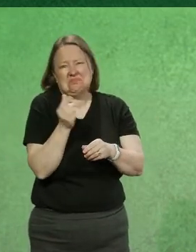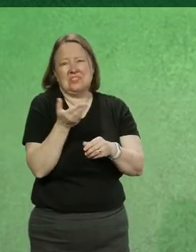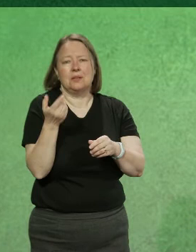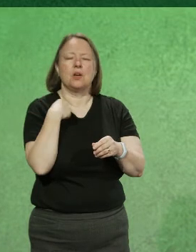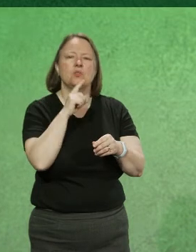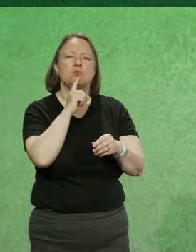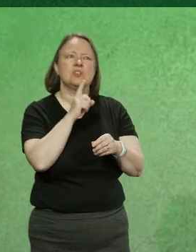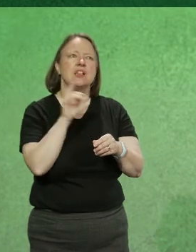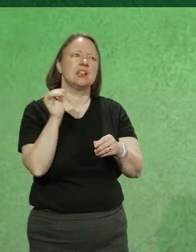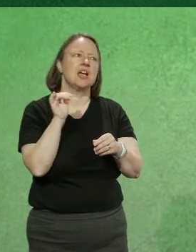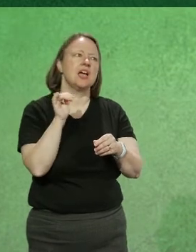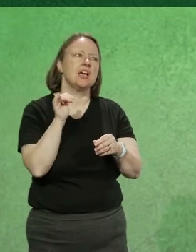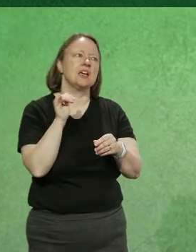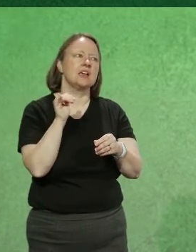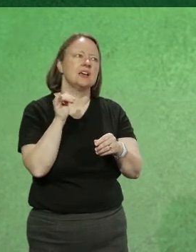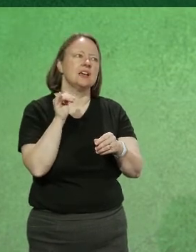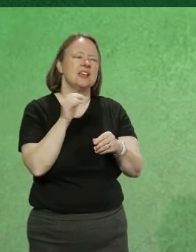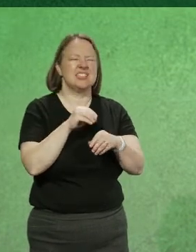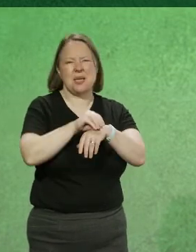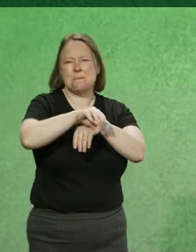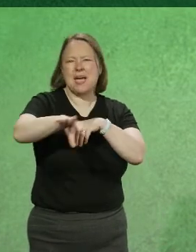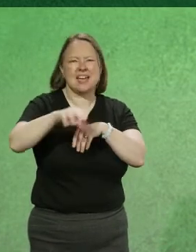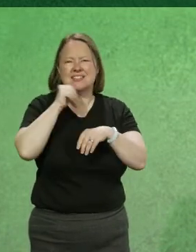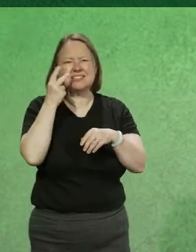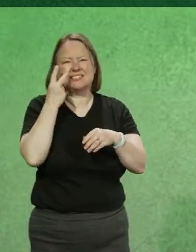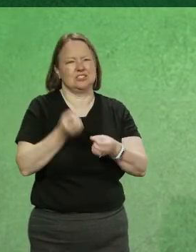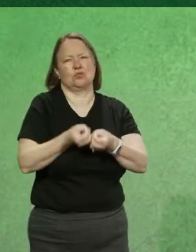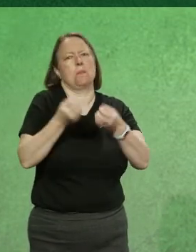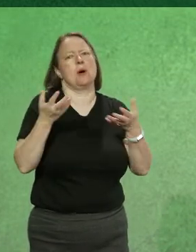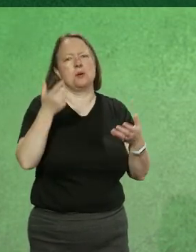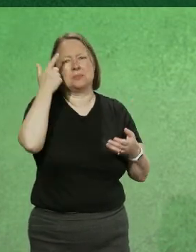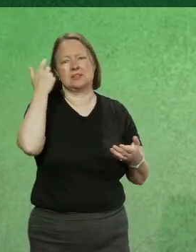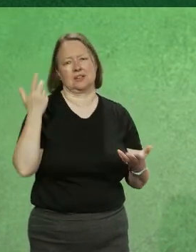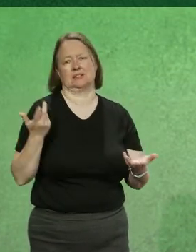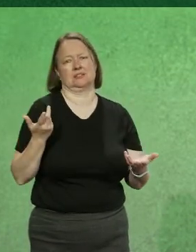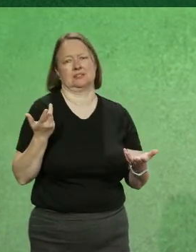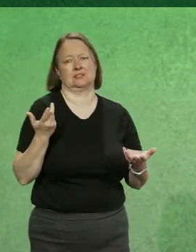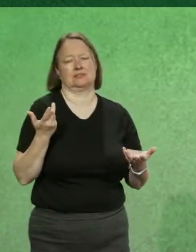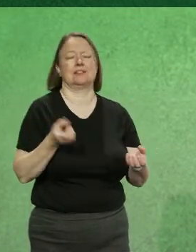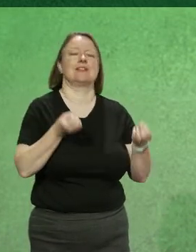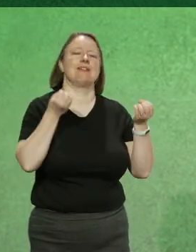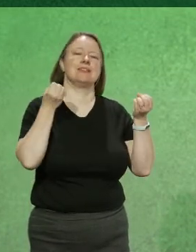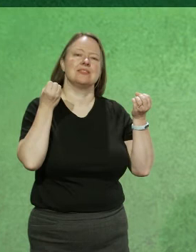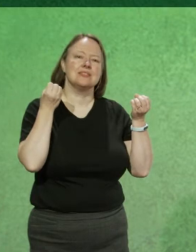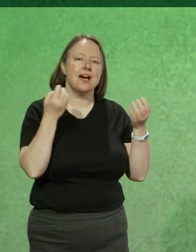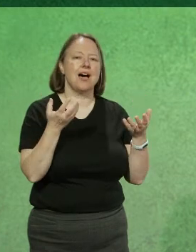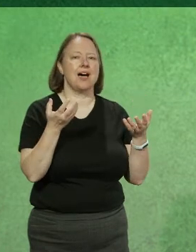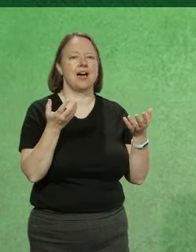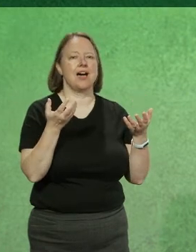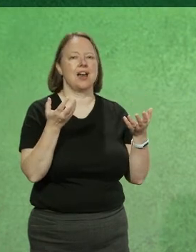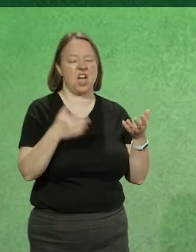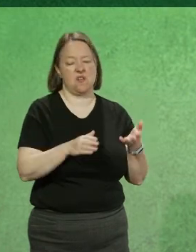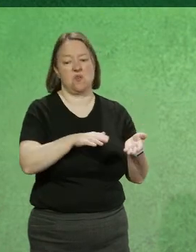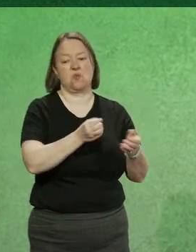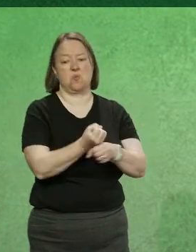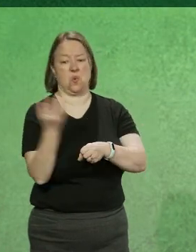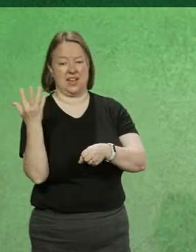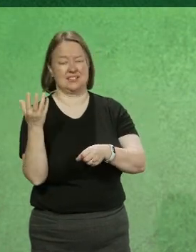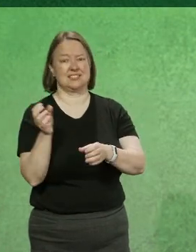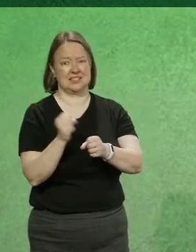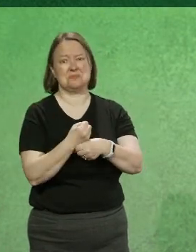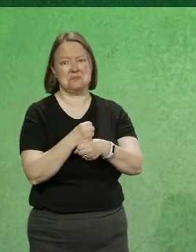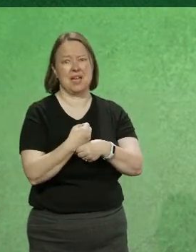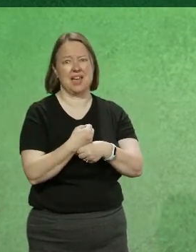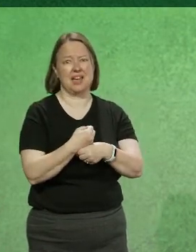really, like the impact is not seen that much, because there are lots of that waste produced.